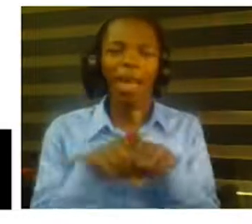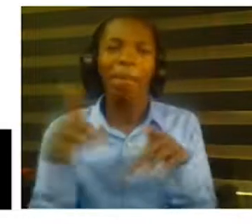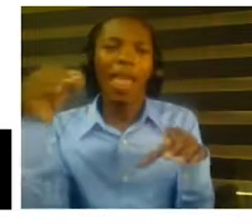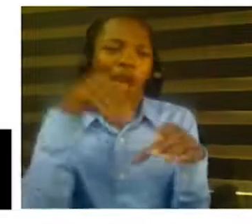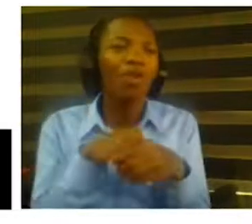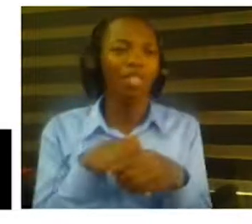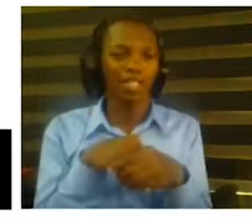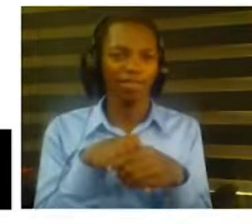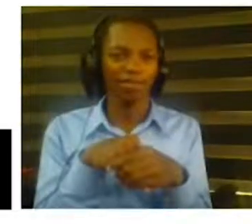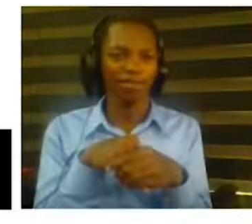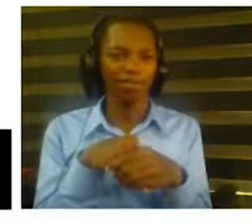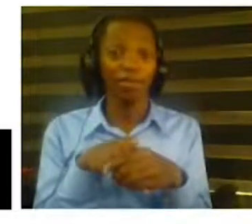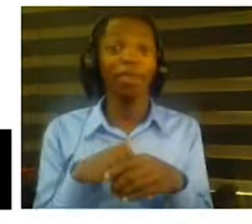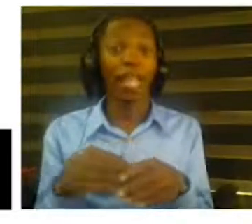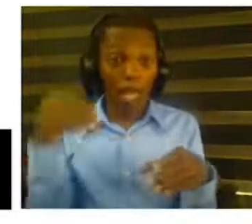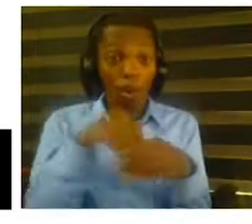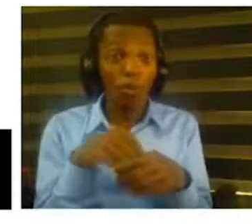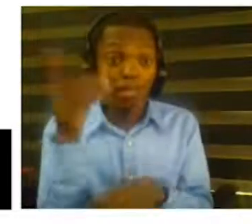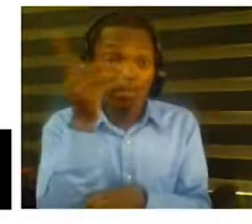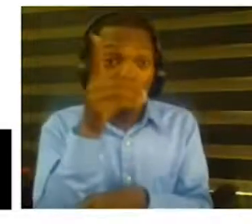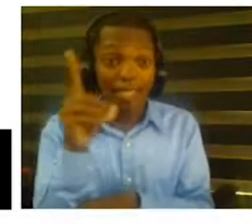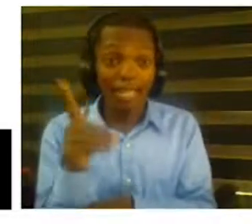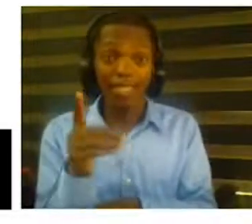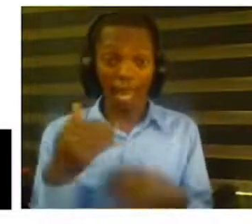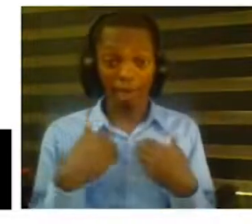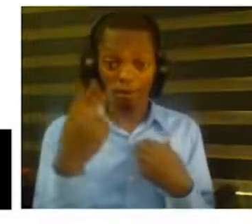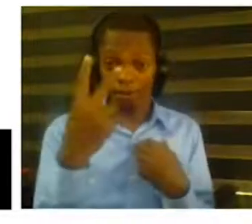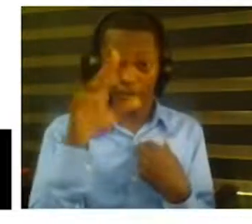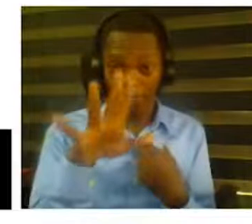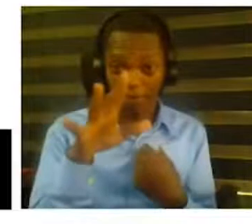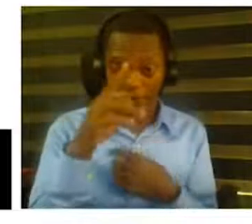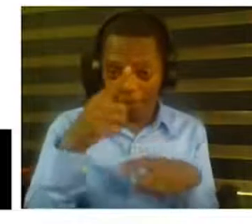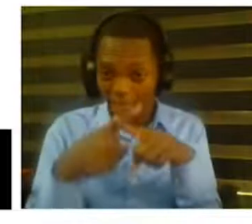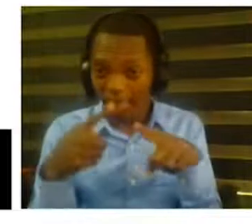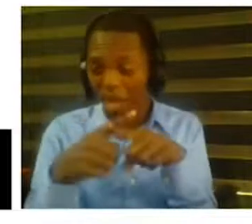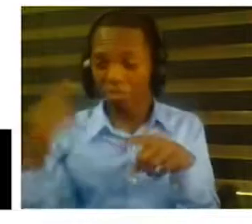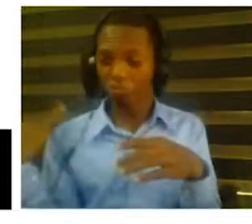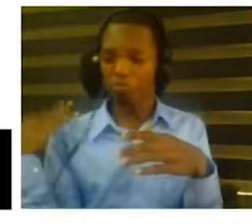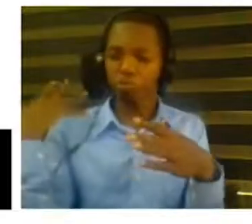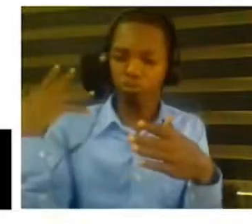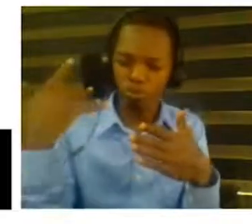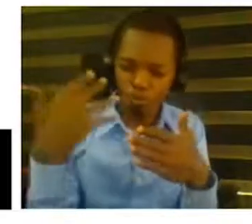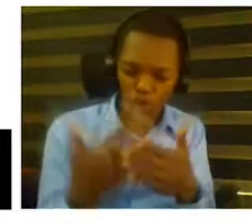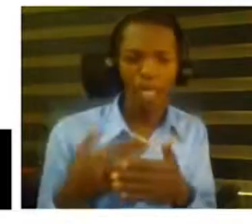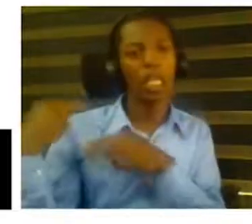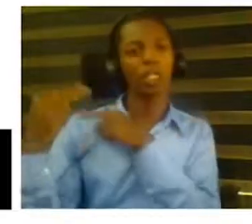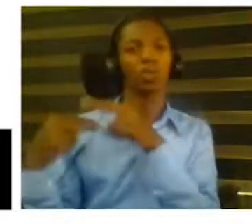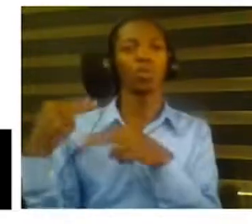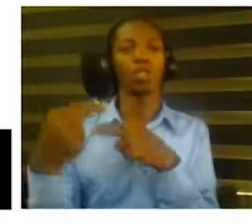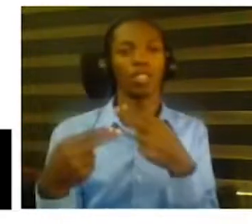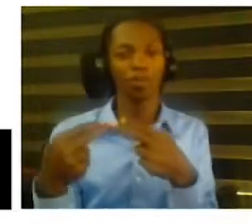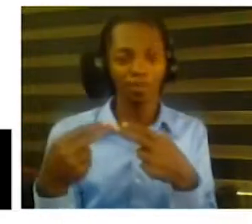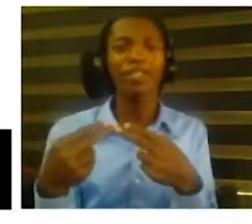Inclusive design has a 25-year history. It was defined at the Applied Ergonomics Conference